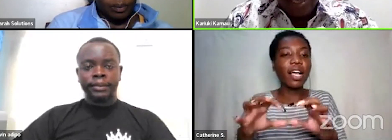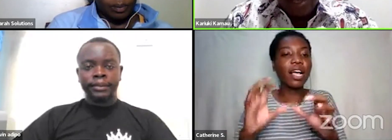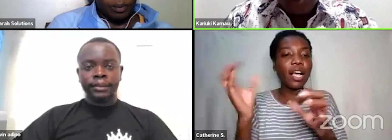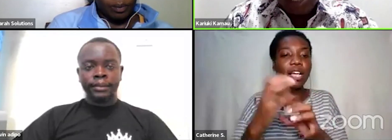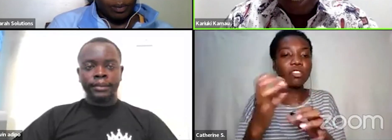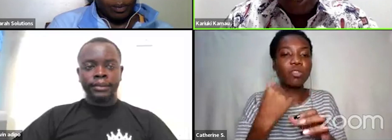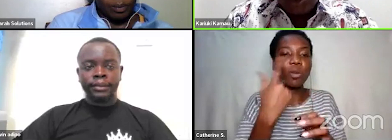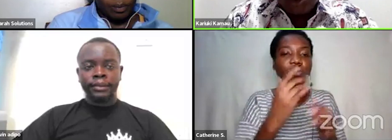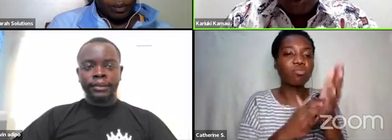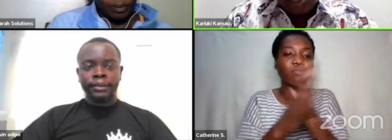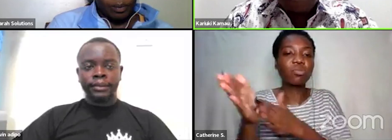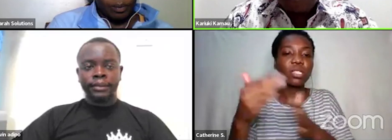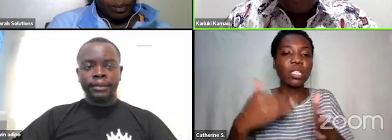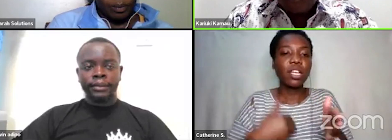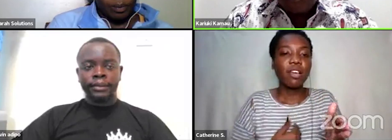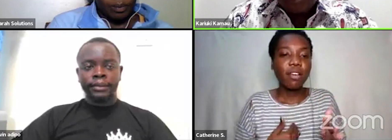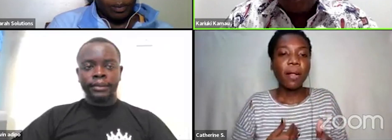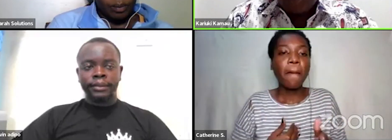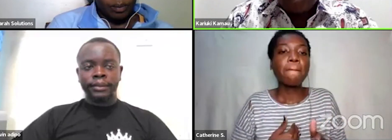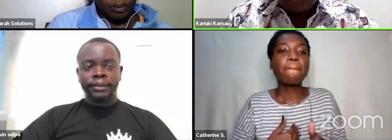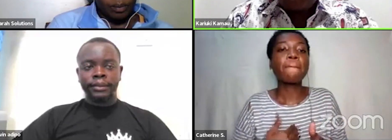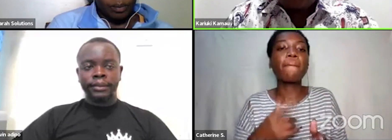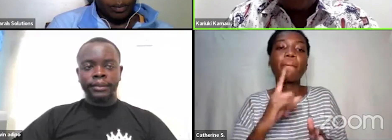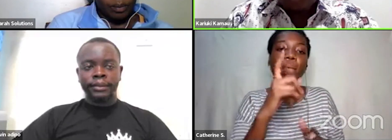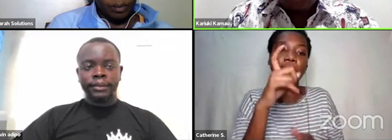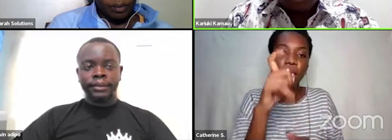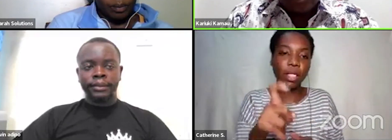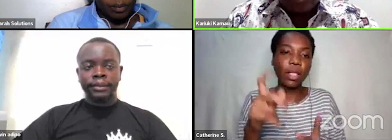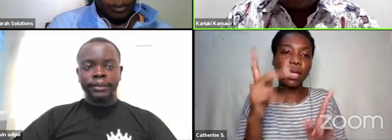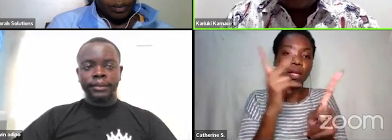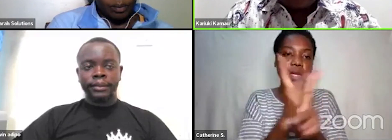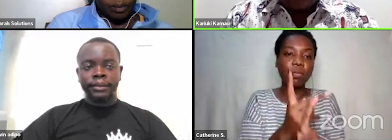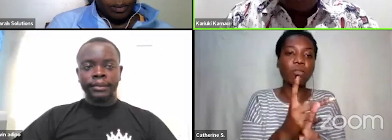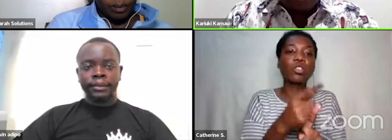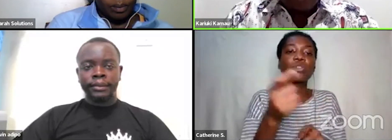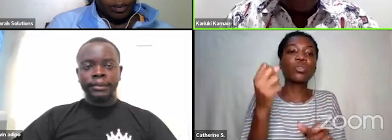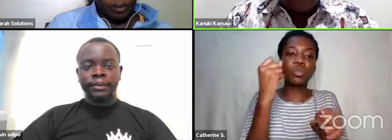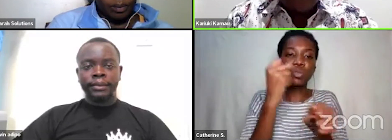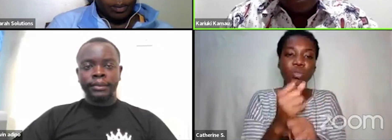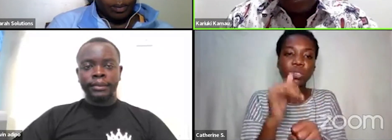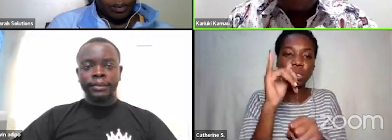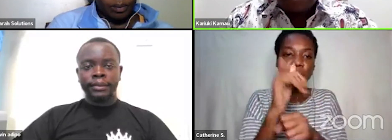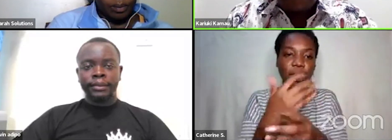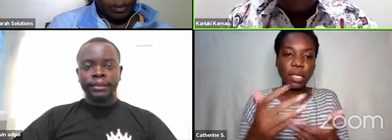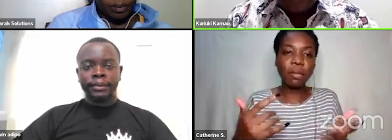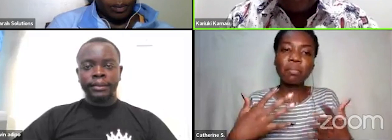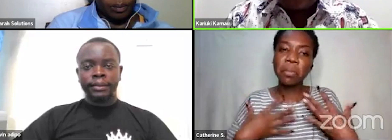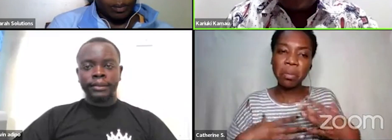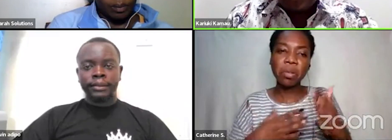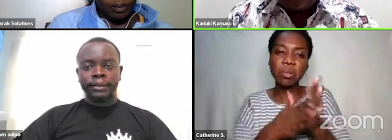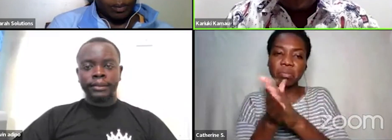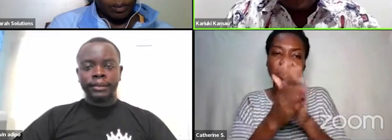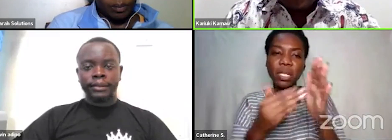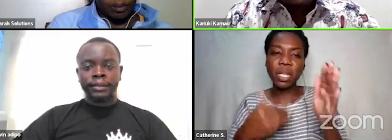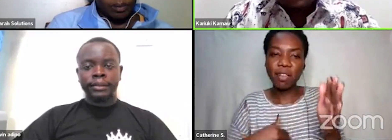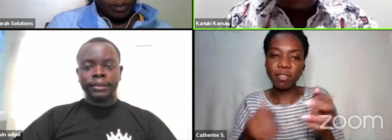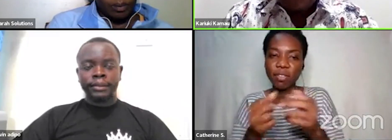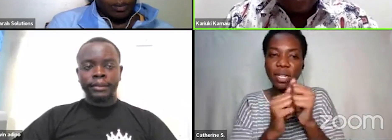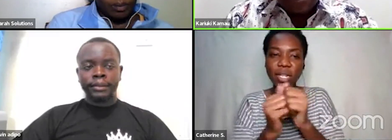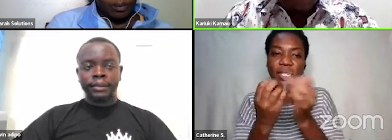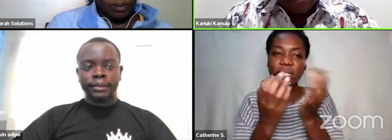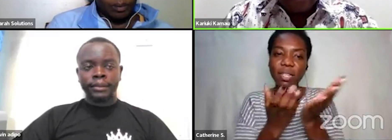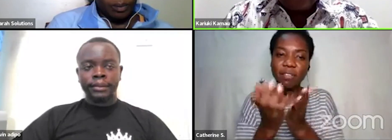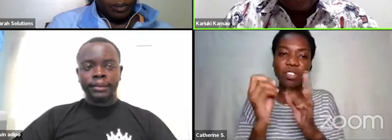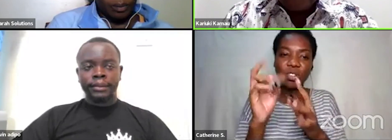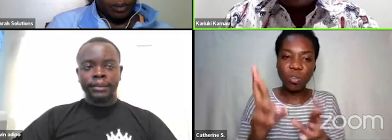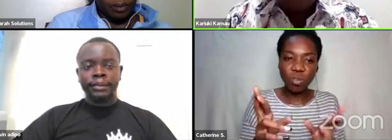service. You need to keep, that's why we do a stock tick. Are people interested with my service? Are my products in